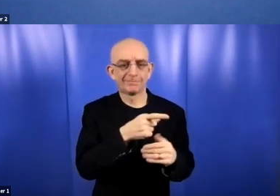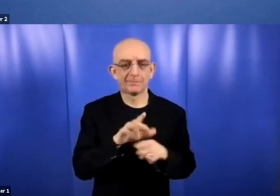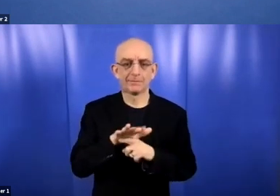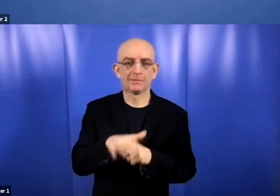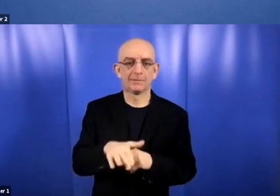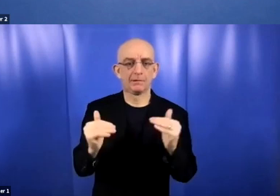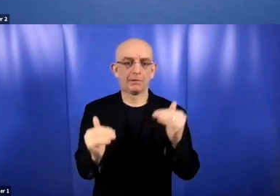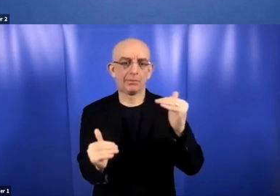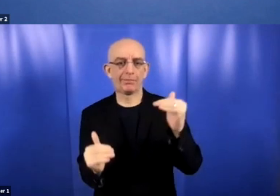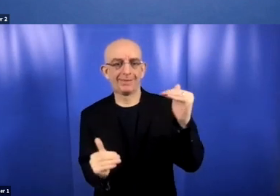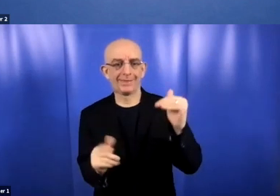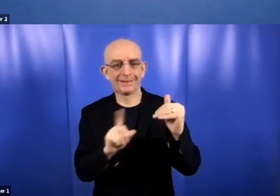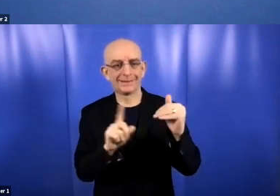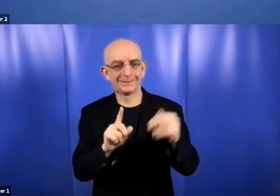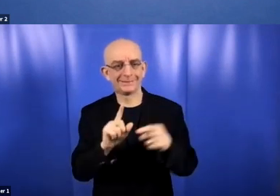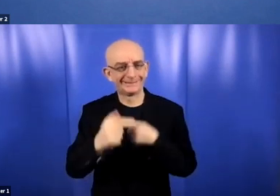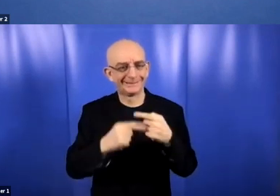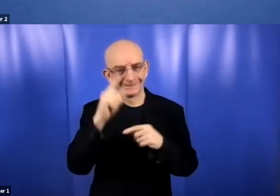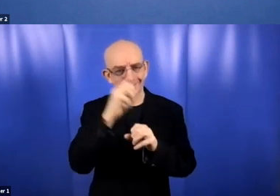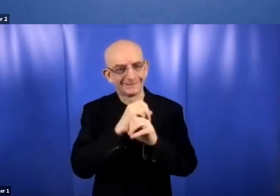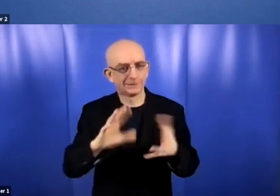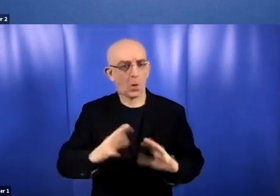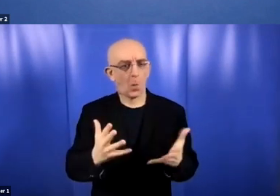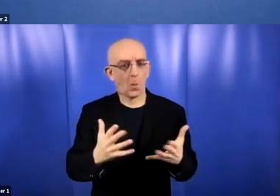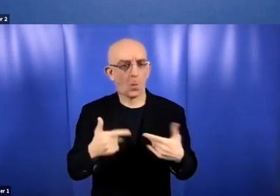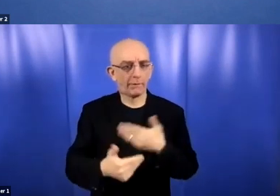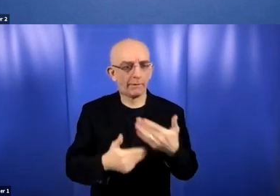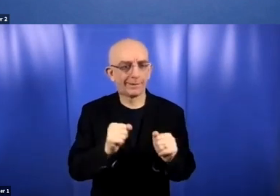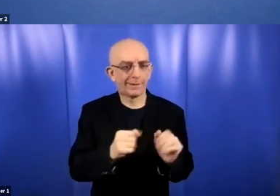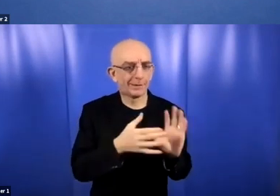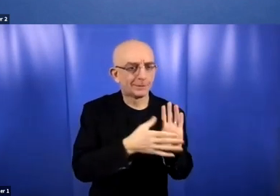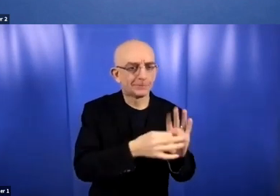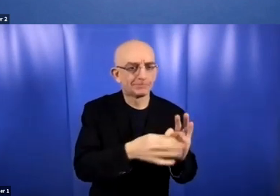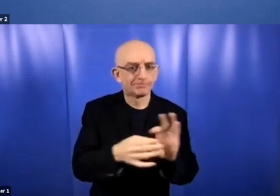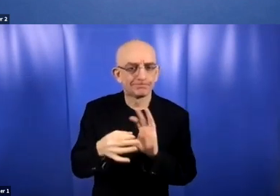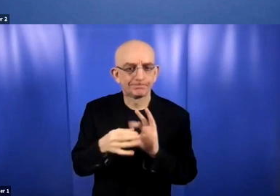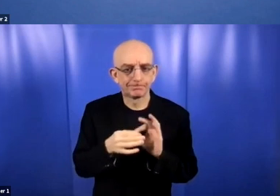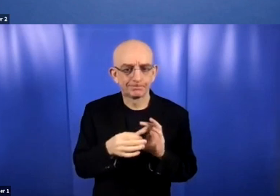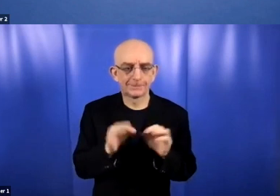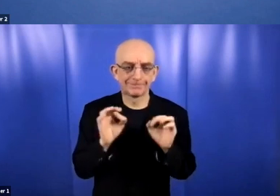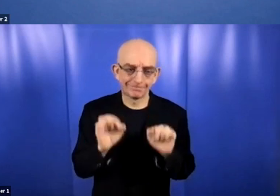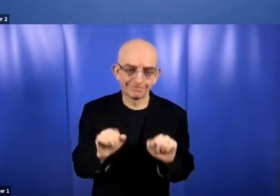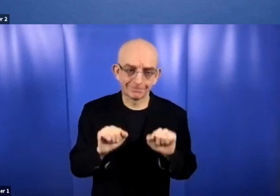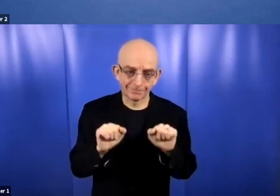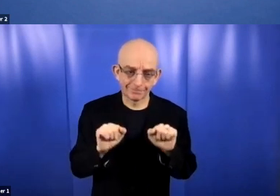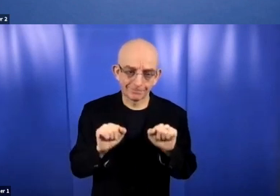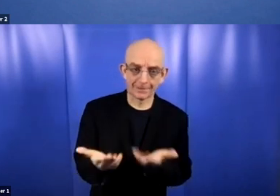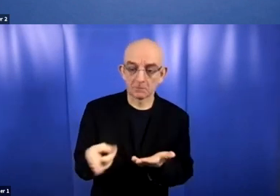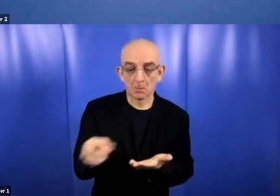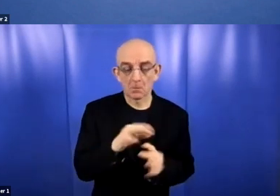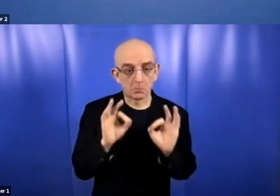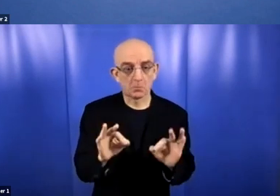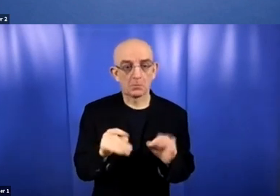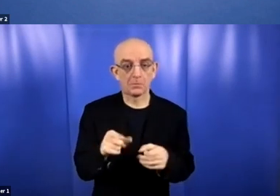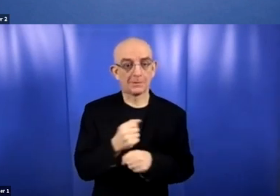But we also had some mention throughout the conference of some really interesting practitioner-led efforts that have come up as a result